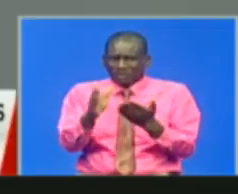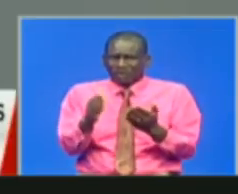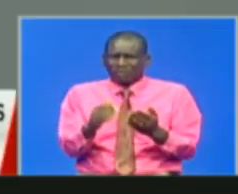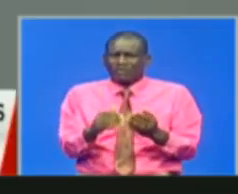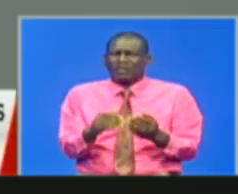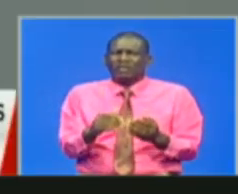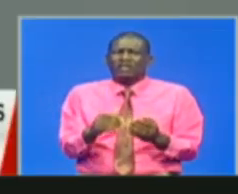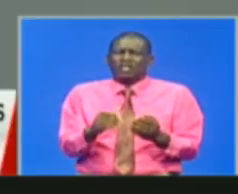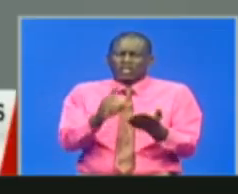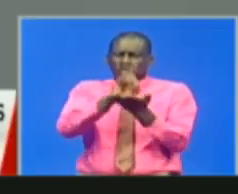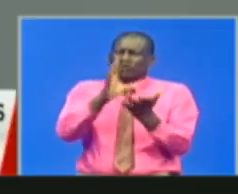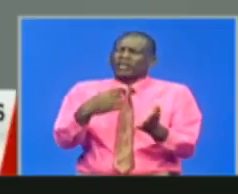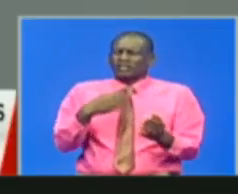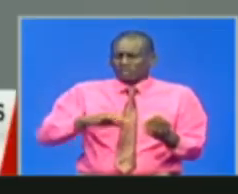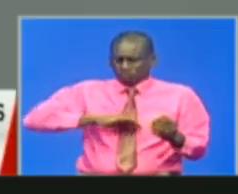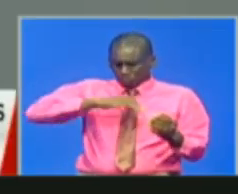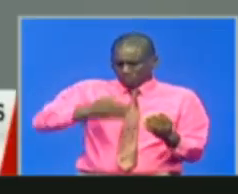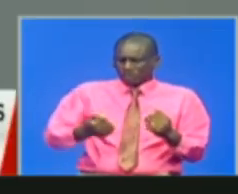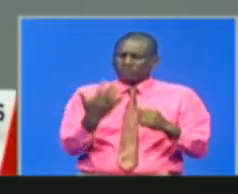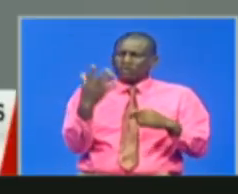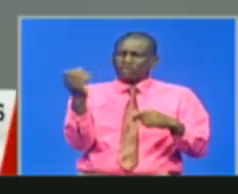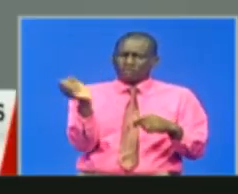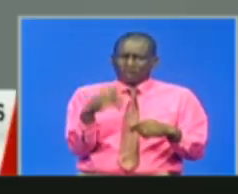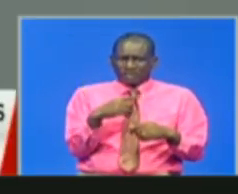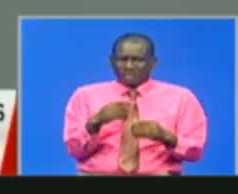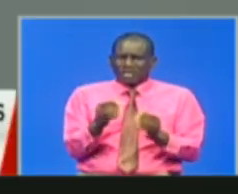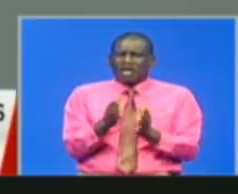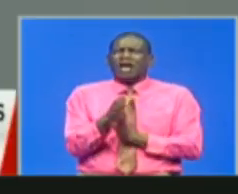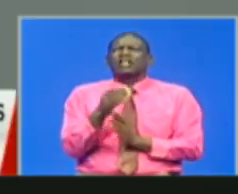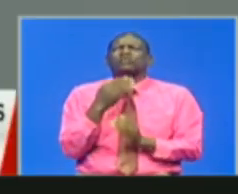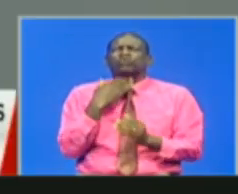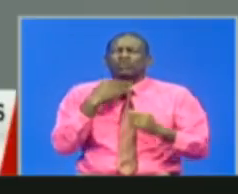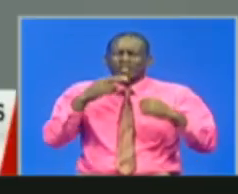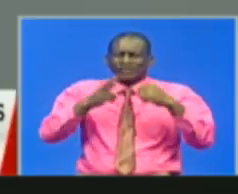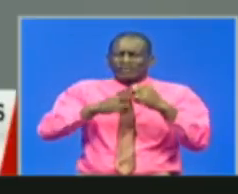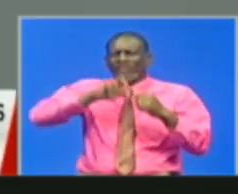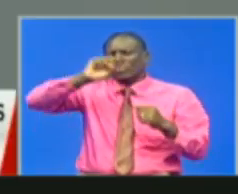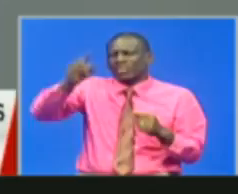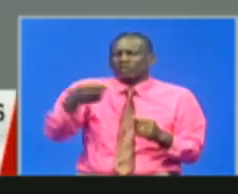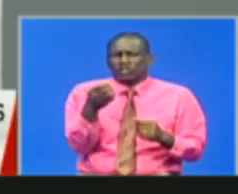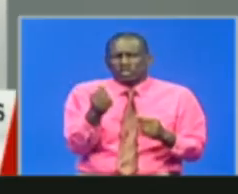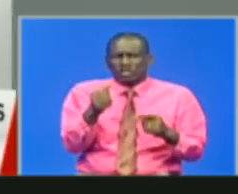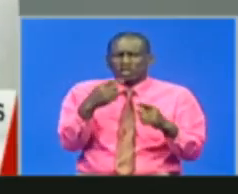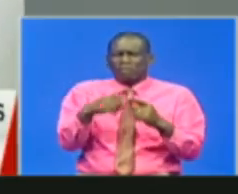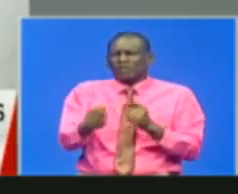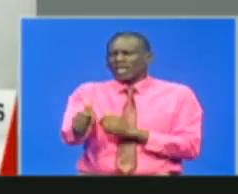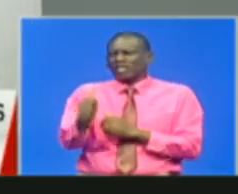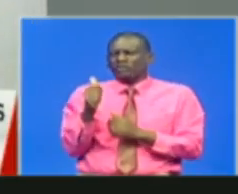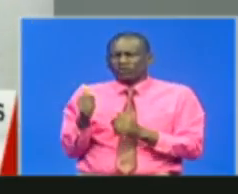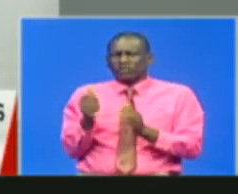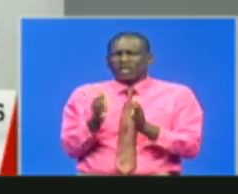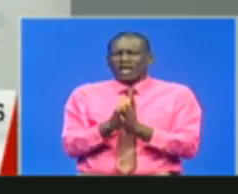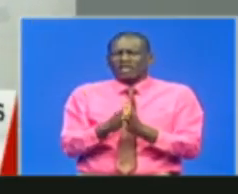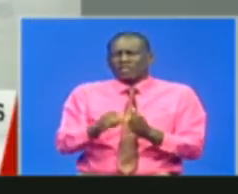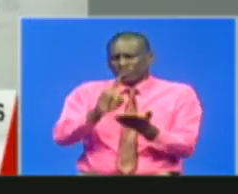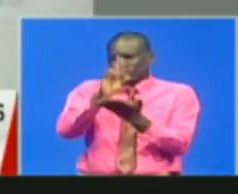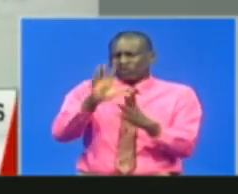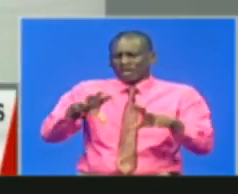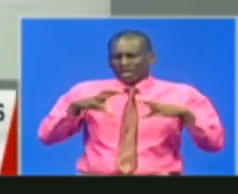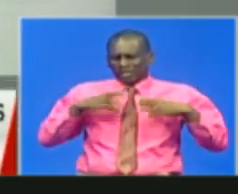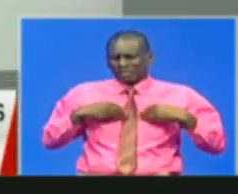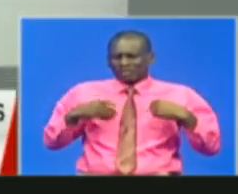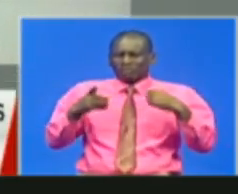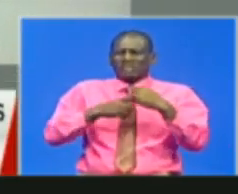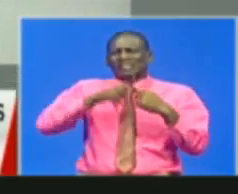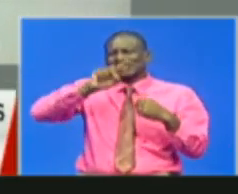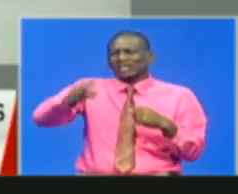doctor says the pregnancy is 5 months old. He wanted 7,000 shillings, but he refused and he accepted to be paid